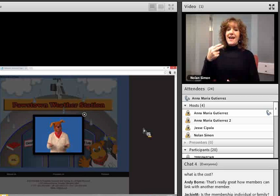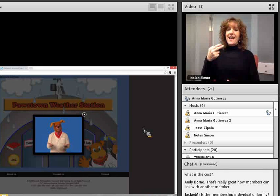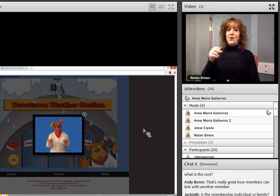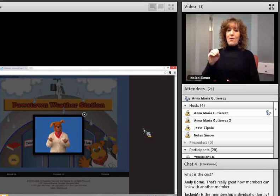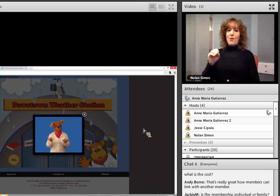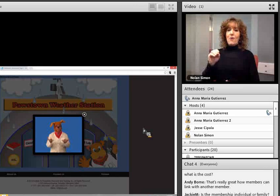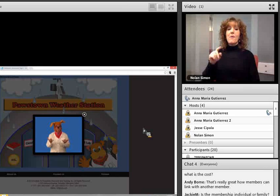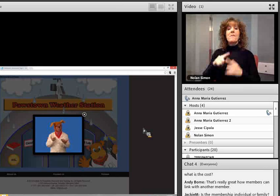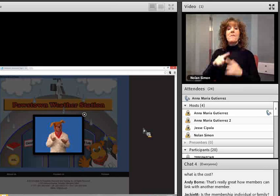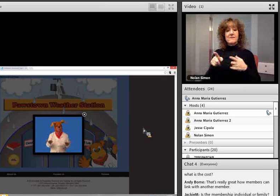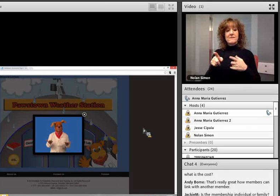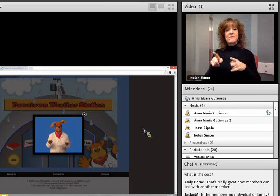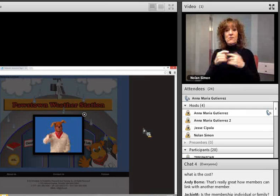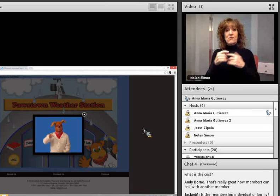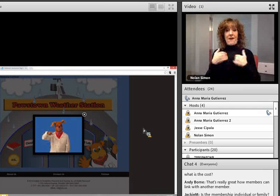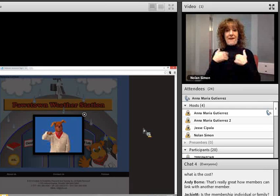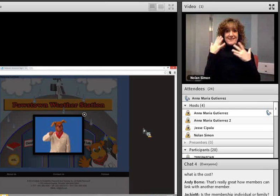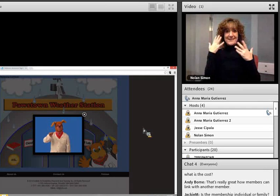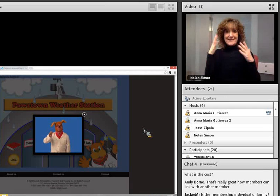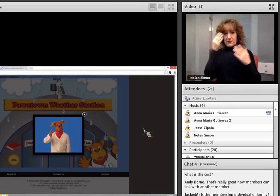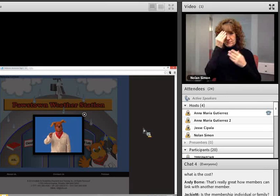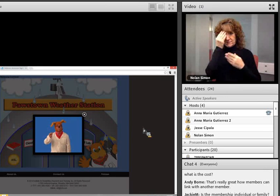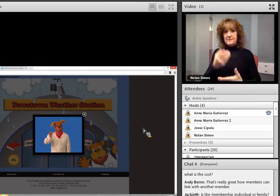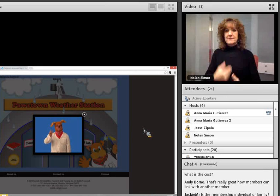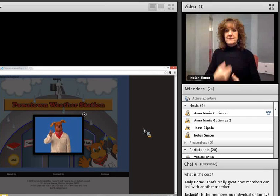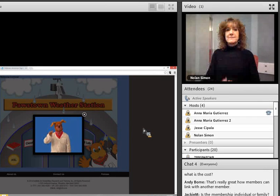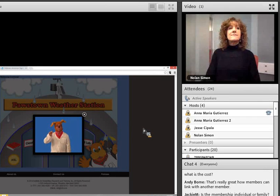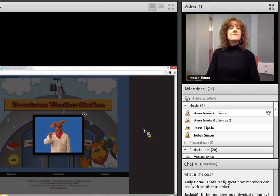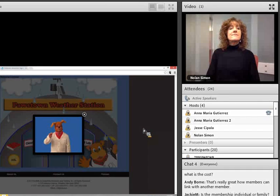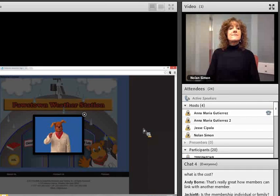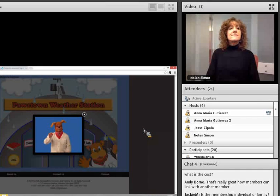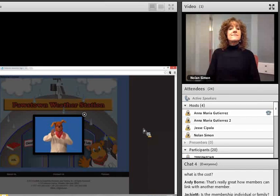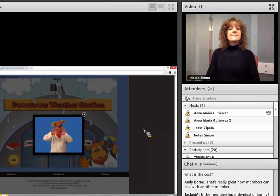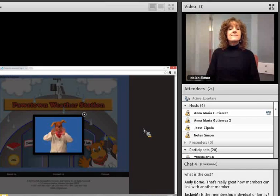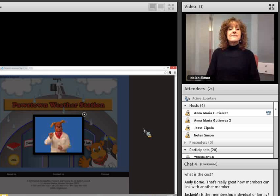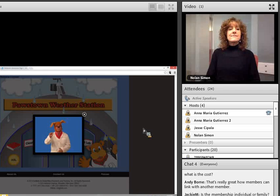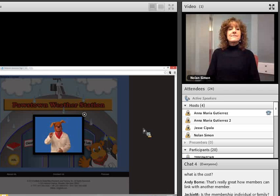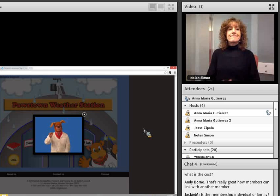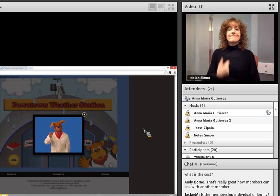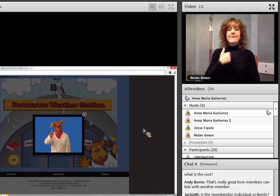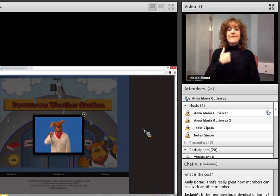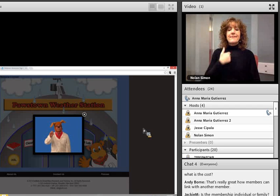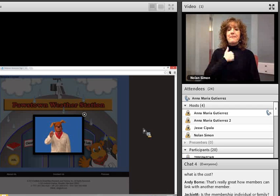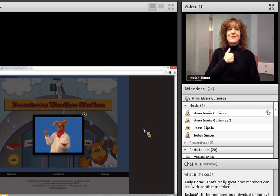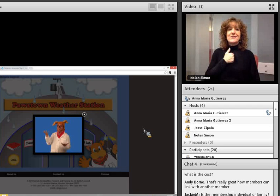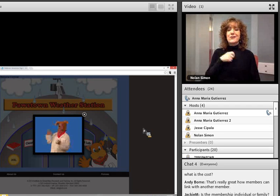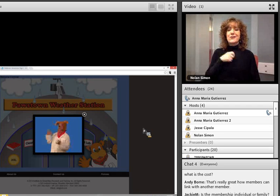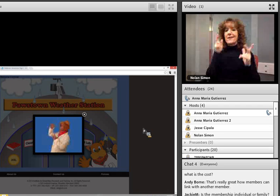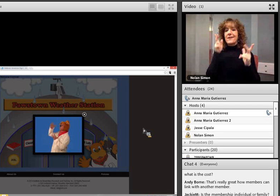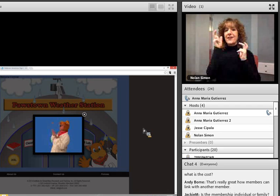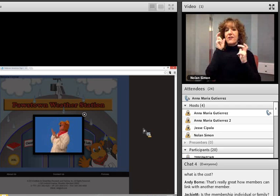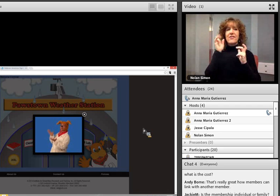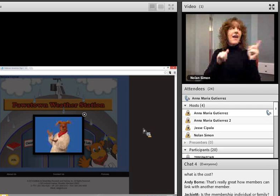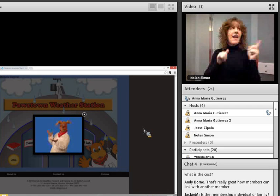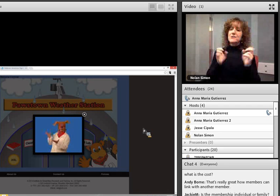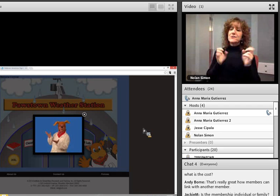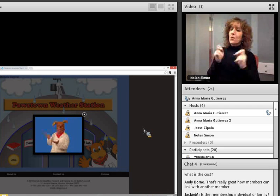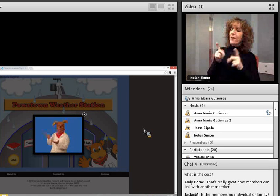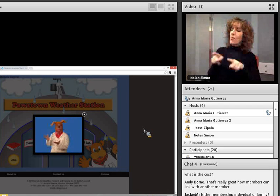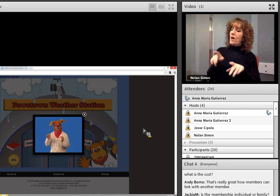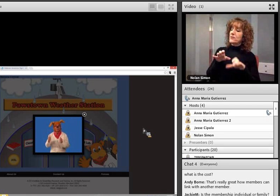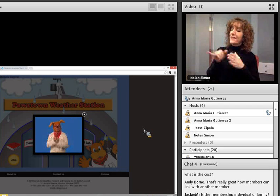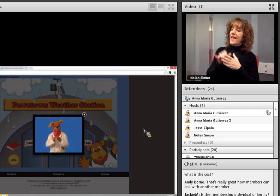sound here. And I apologize, you can't hear it. And that's okay. While